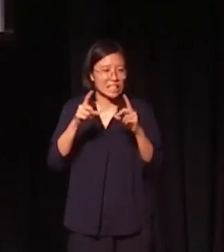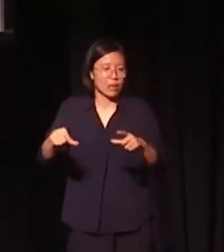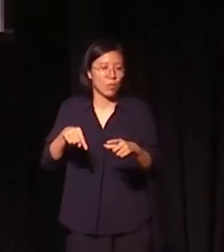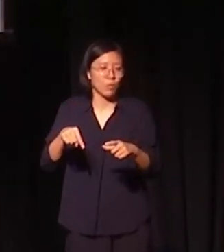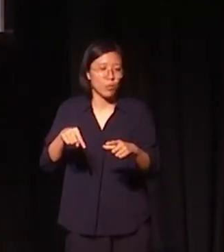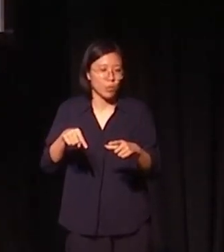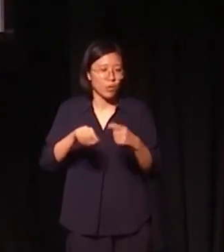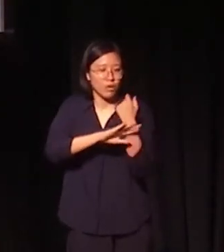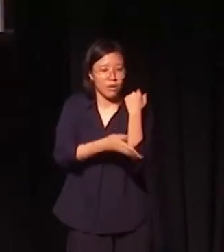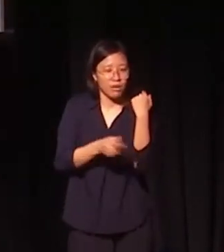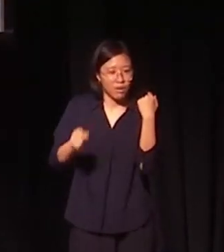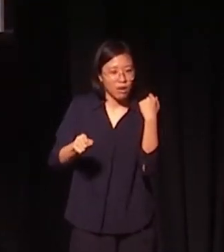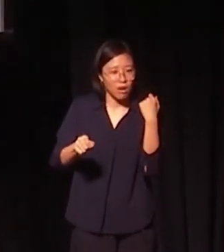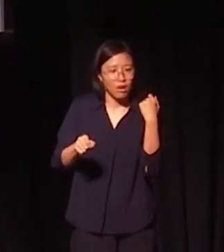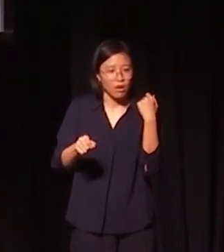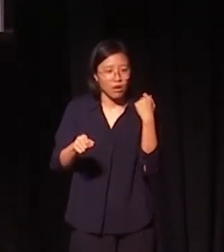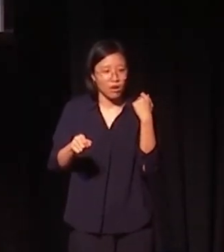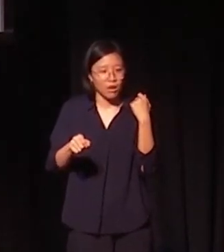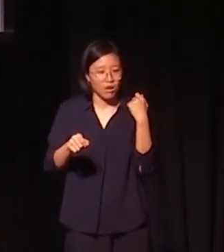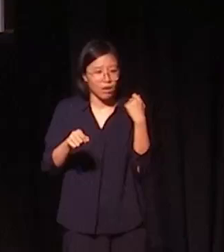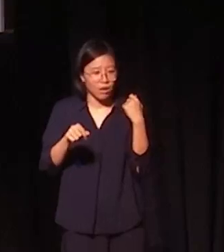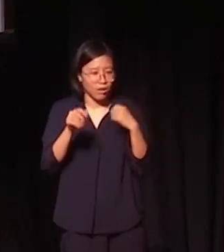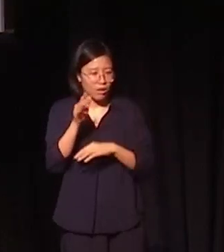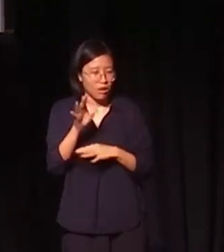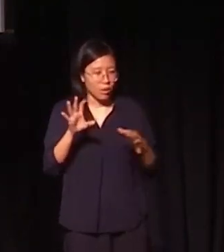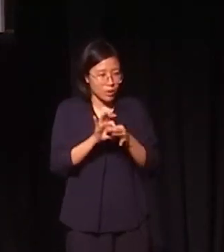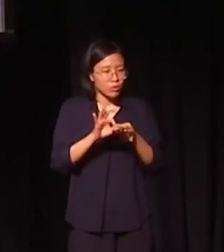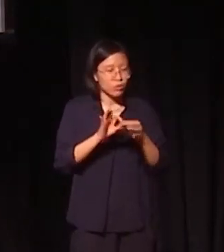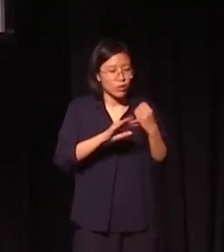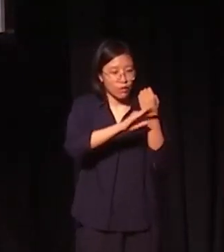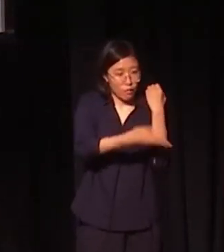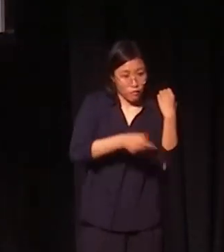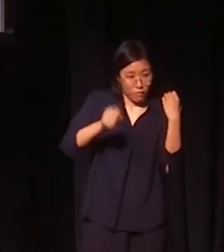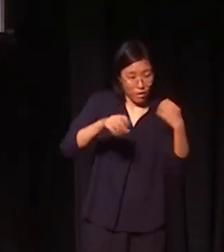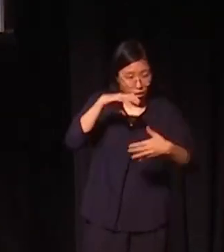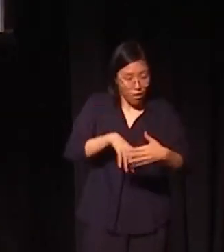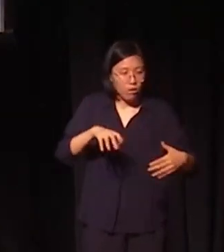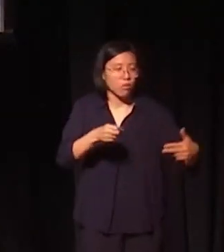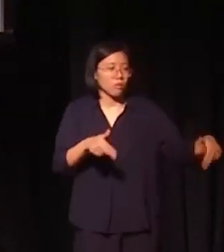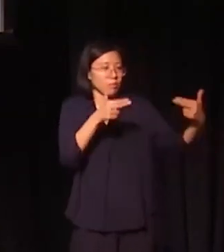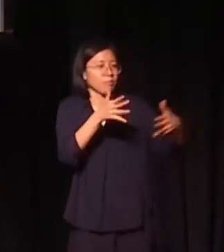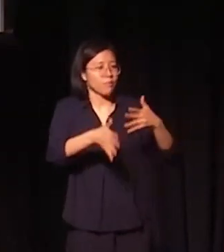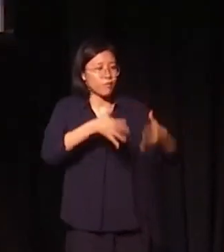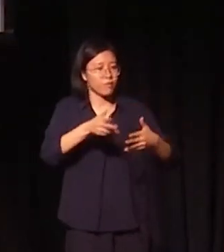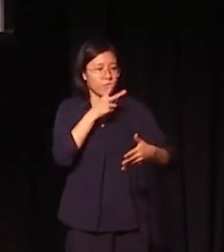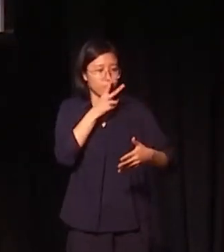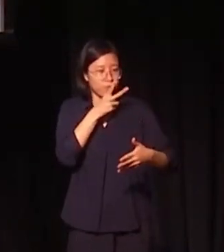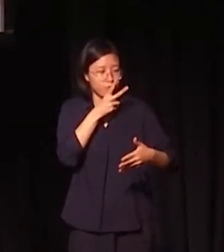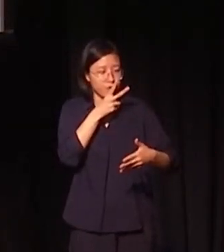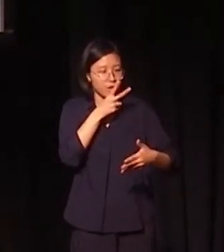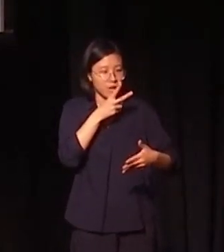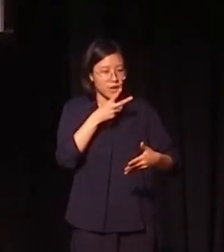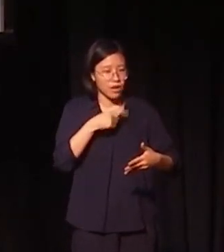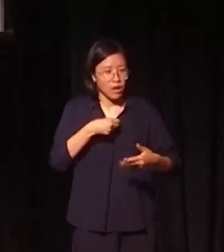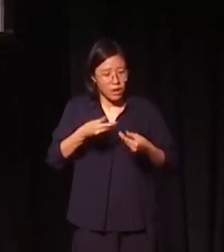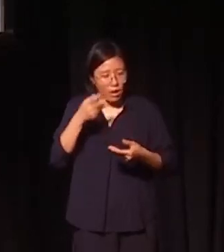actually introduced trials to using video remote interpreting in their courtrooms. For certain scenarios, we made recommendations about length